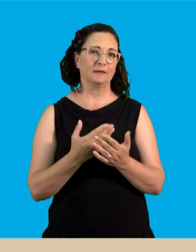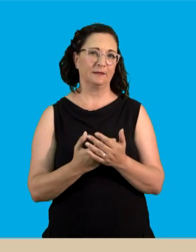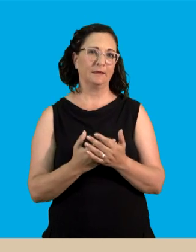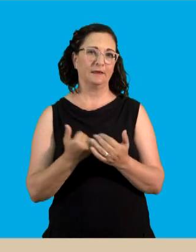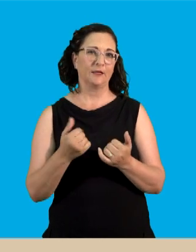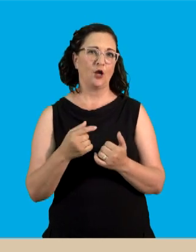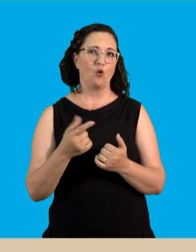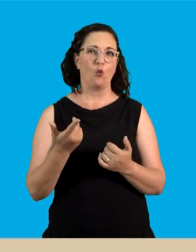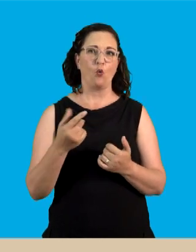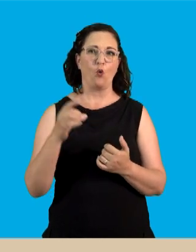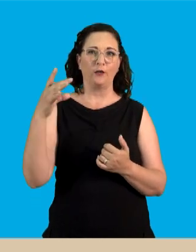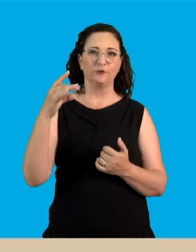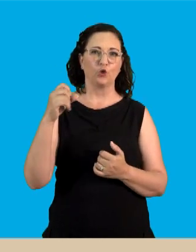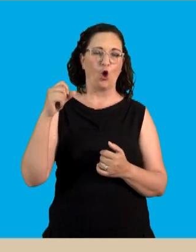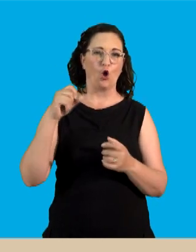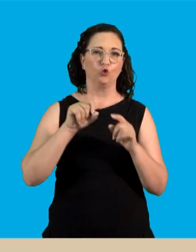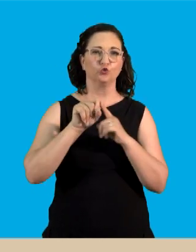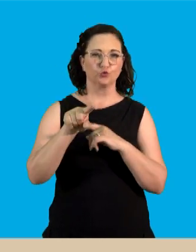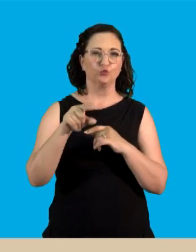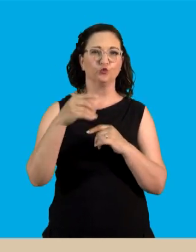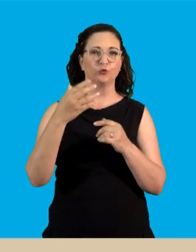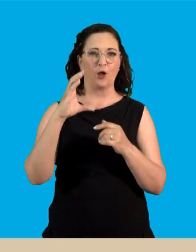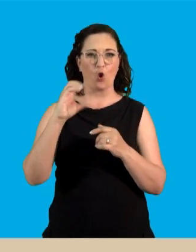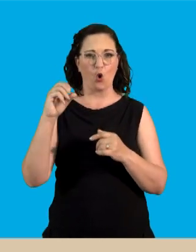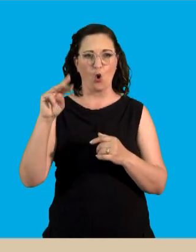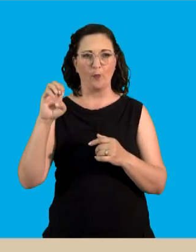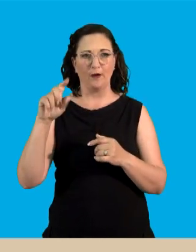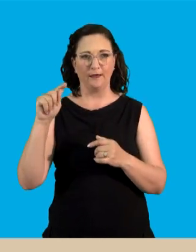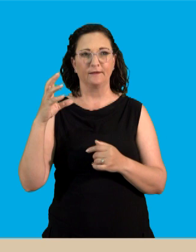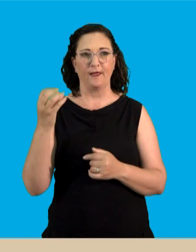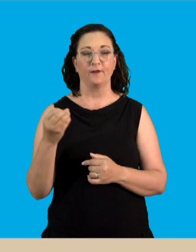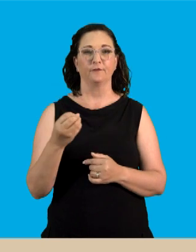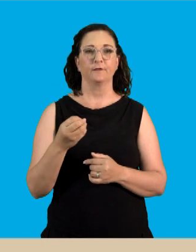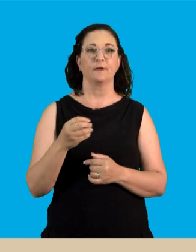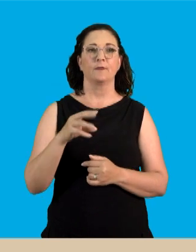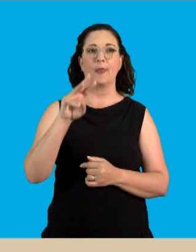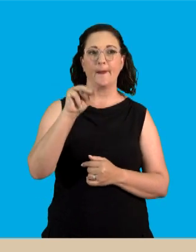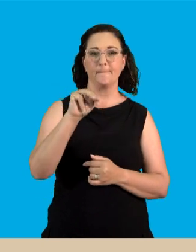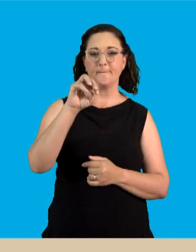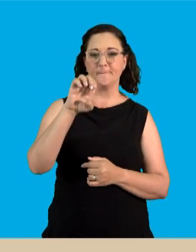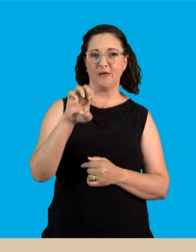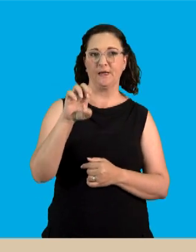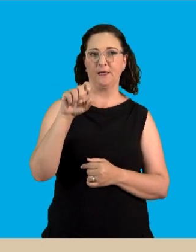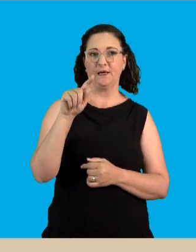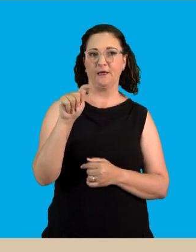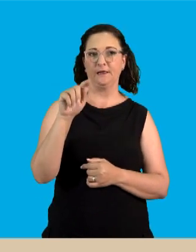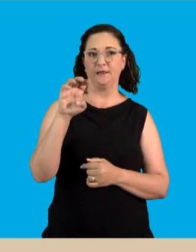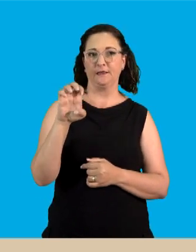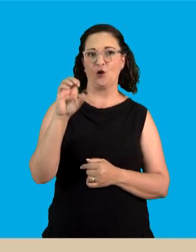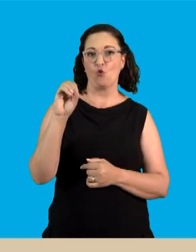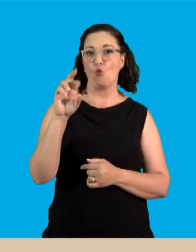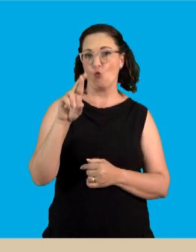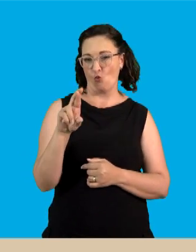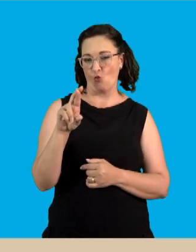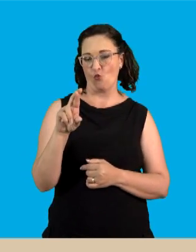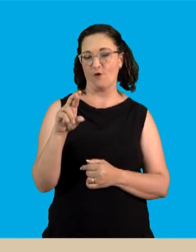what we call the shooting star, if you still remember. So we also have the meteor as an